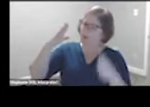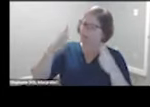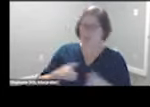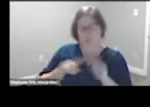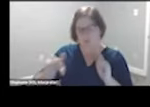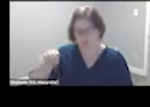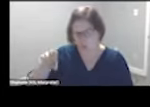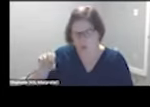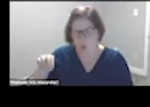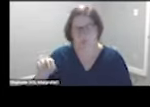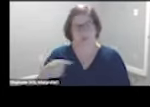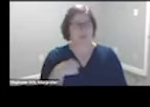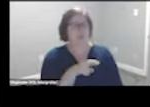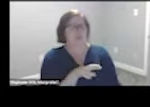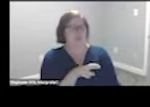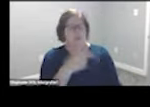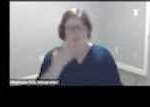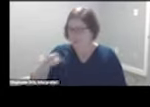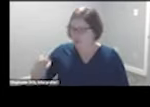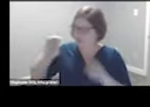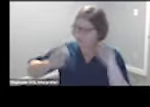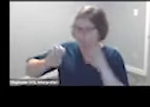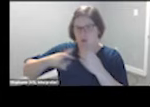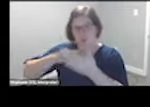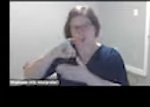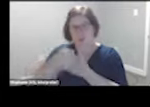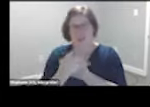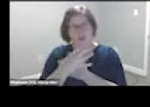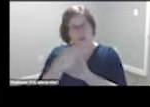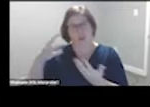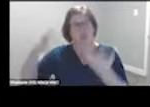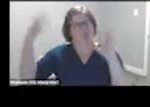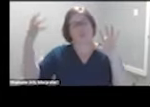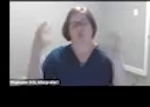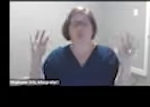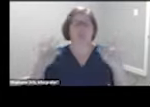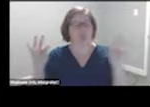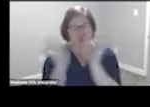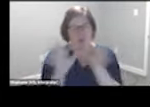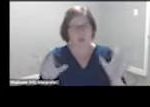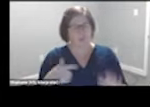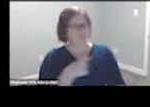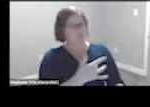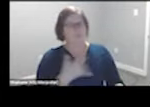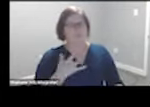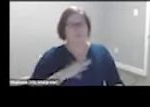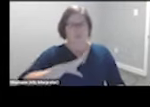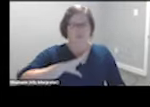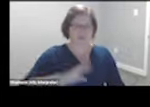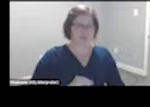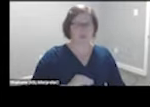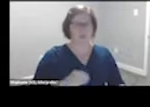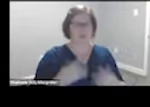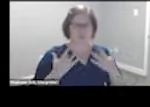much, because your experiment, your projects, is going totally nowhere." And that made me so kind of depressed.